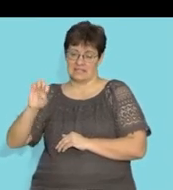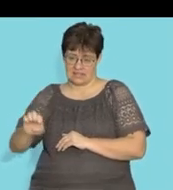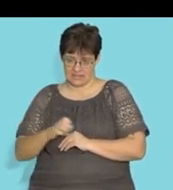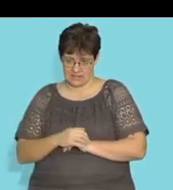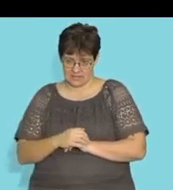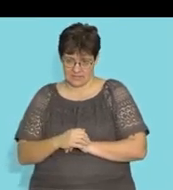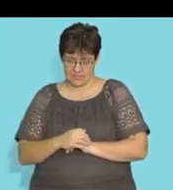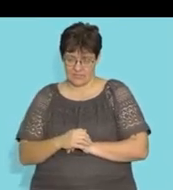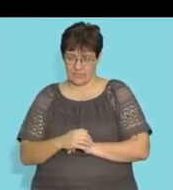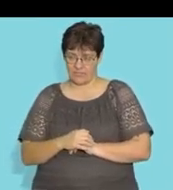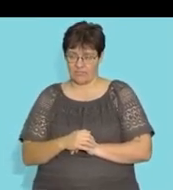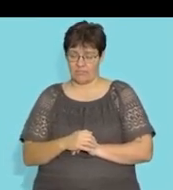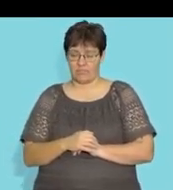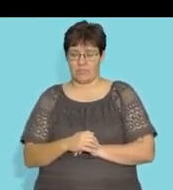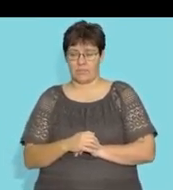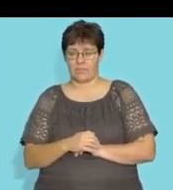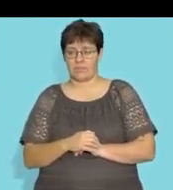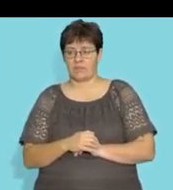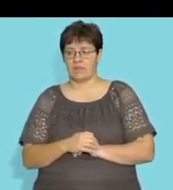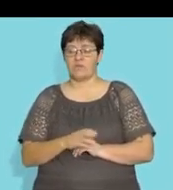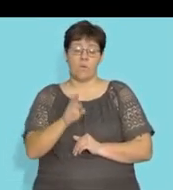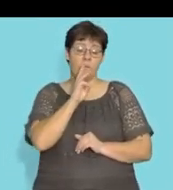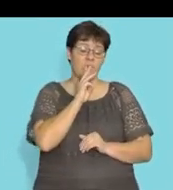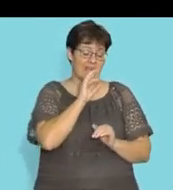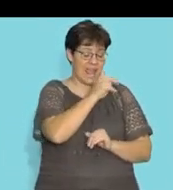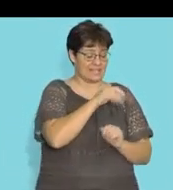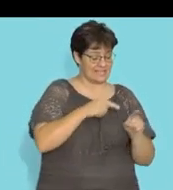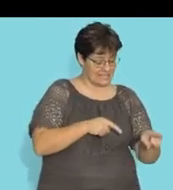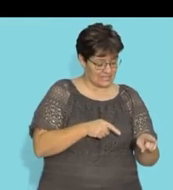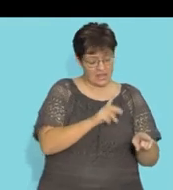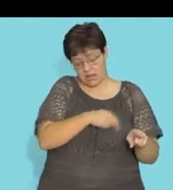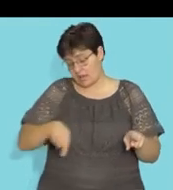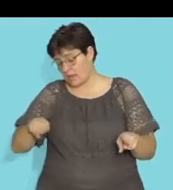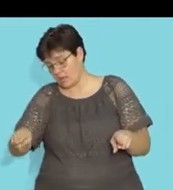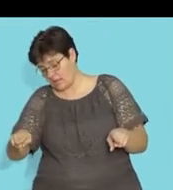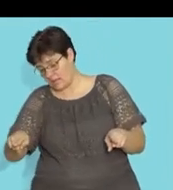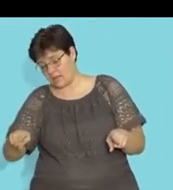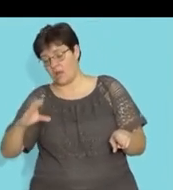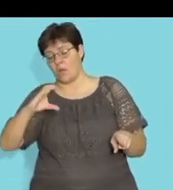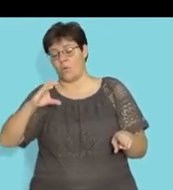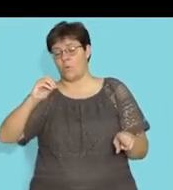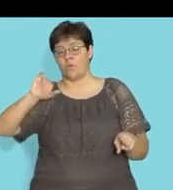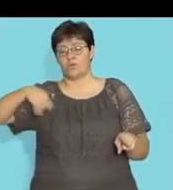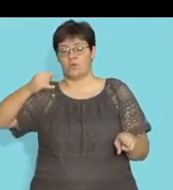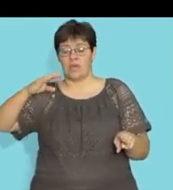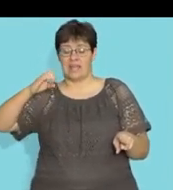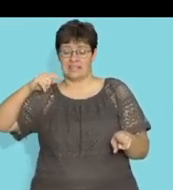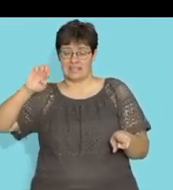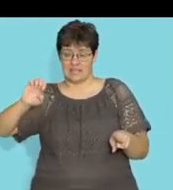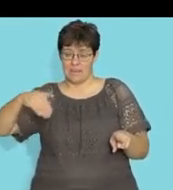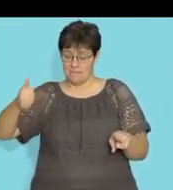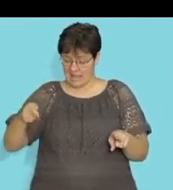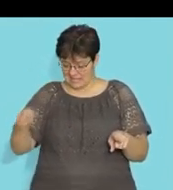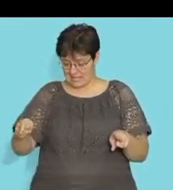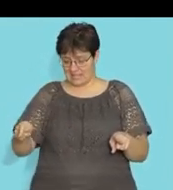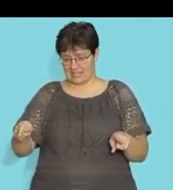minus, which is my hydroxide ions, meaning that if water was an acid, this is the conjugate